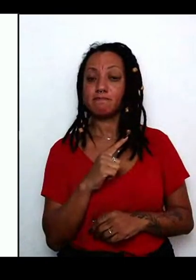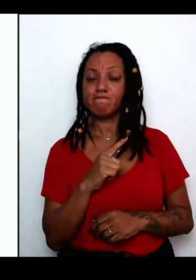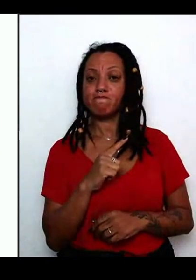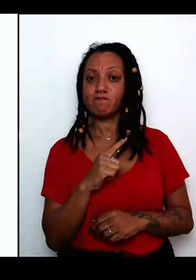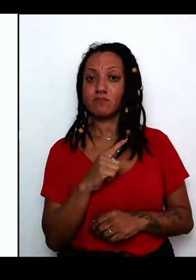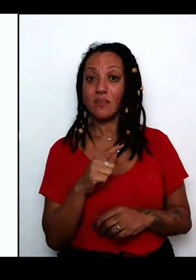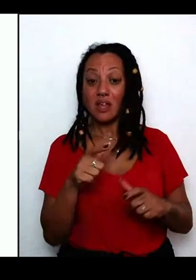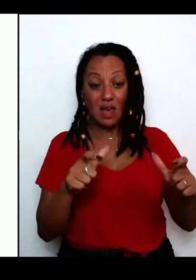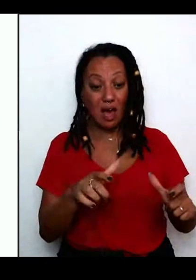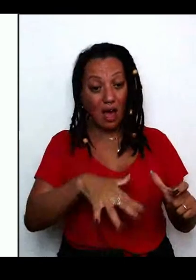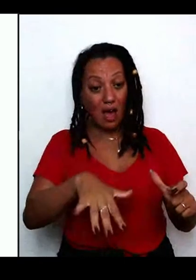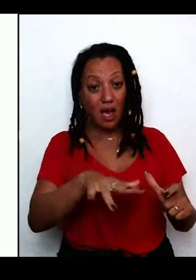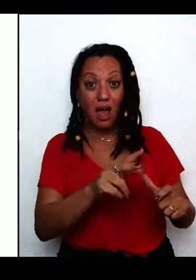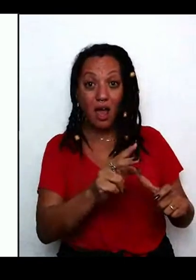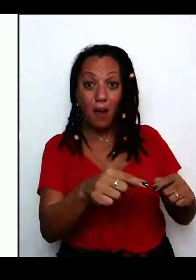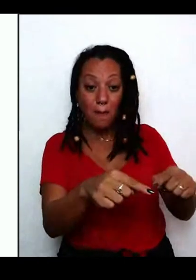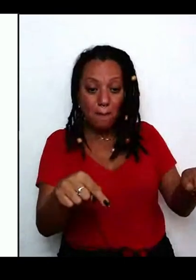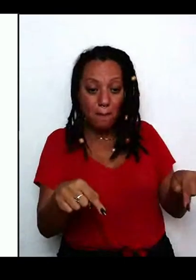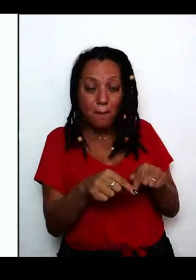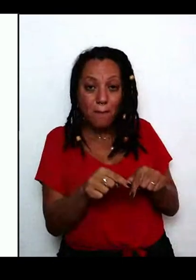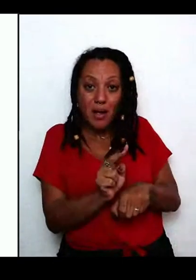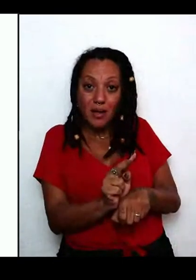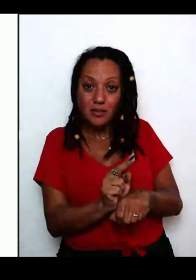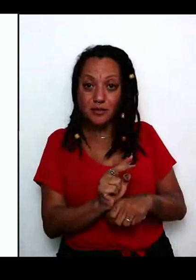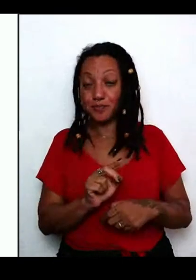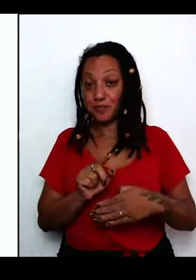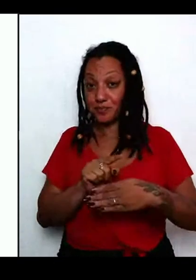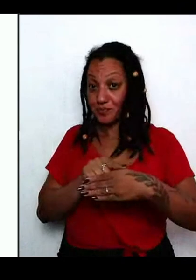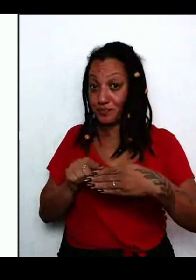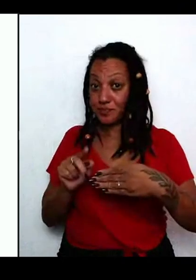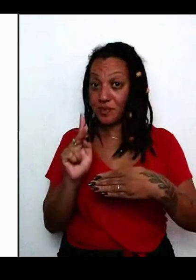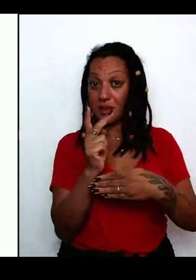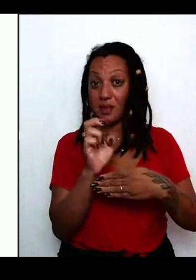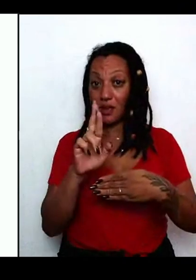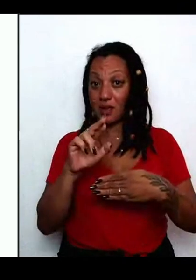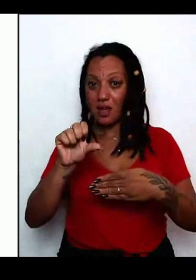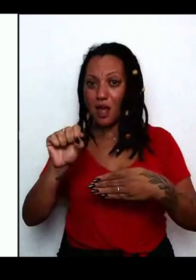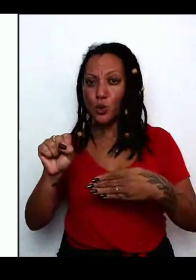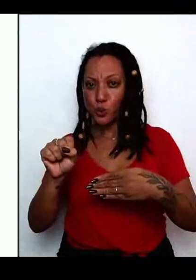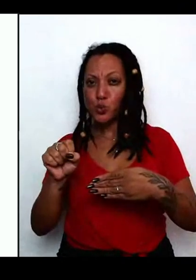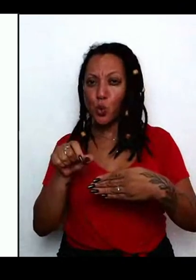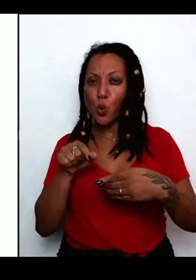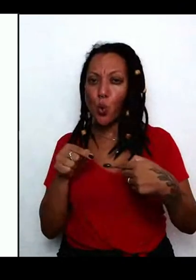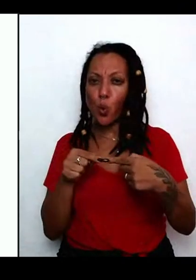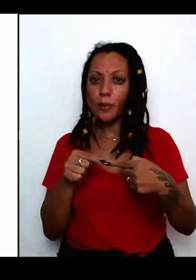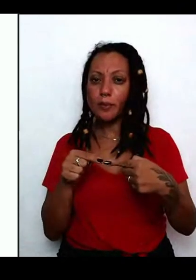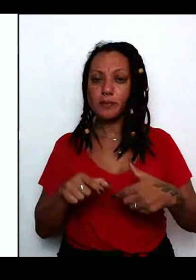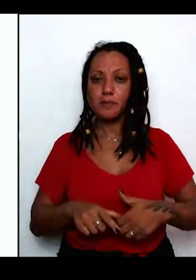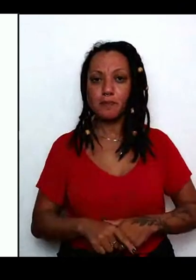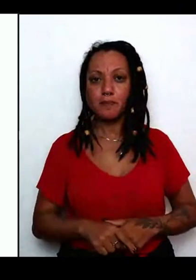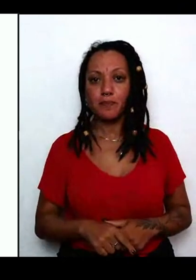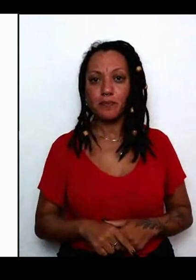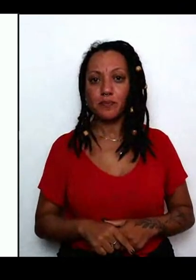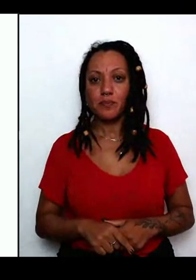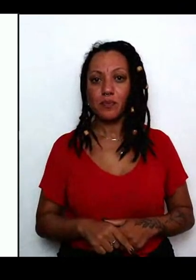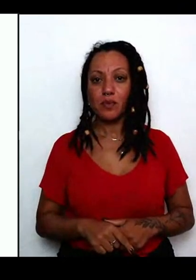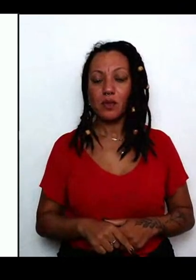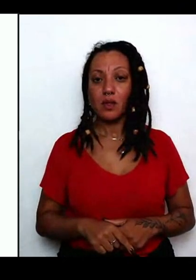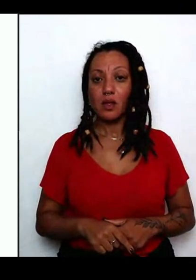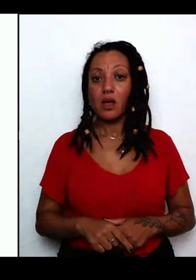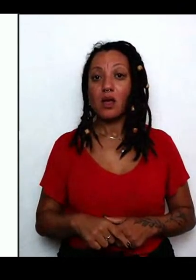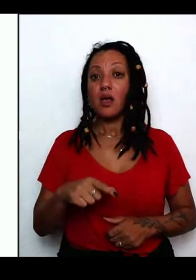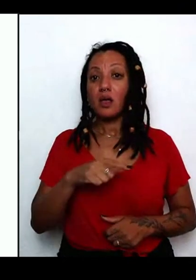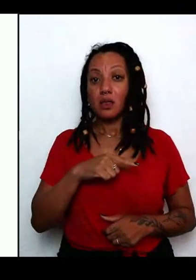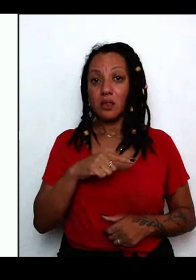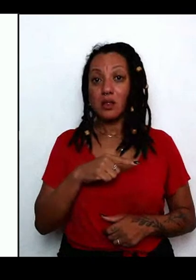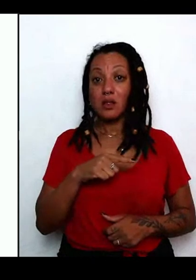boundaries whether on land or in the sea the physical and conceptual edges drawn around extractive